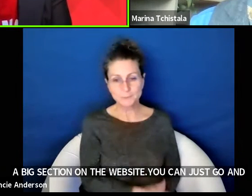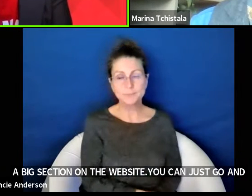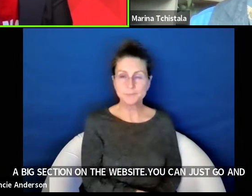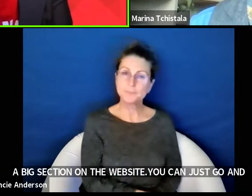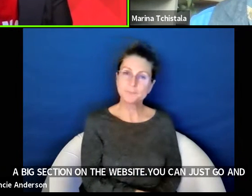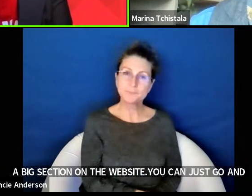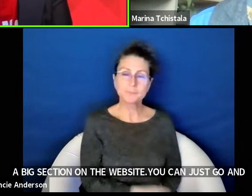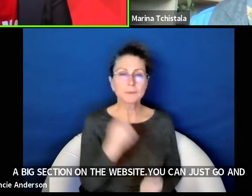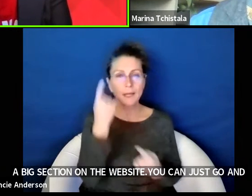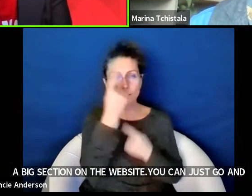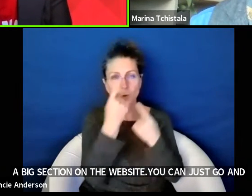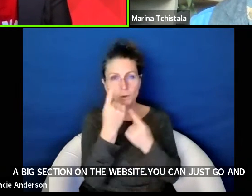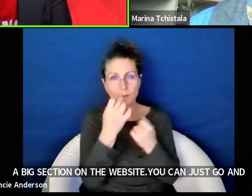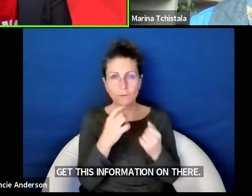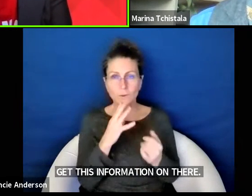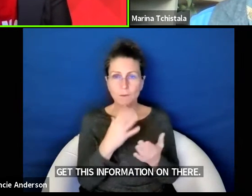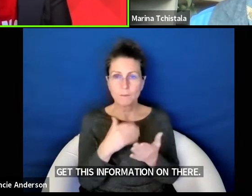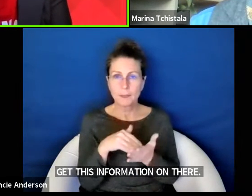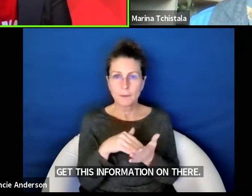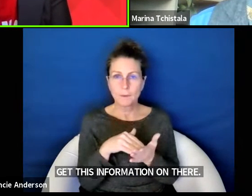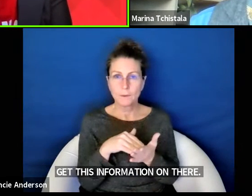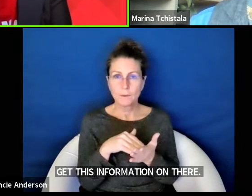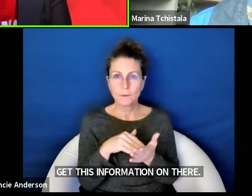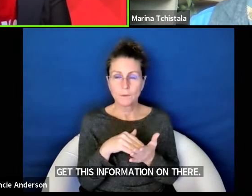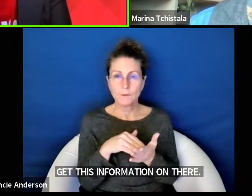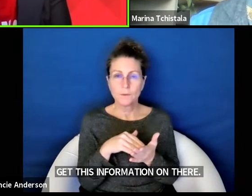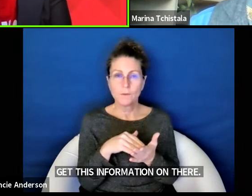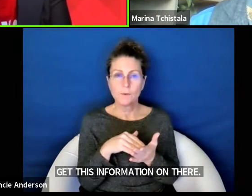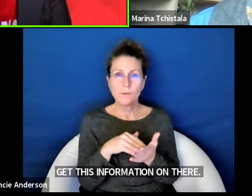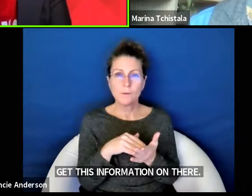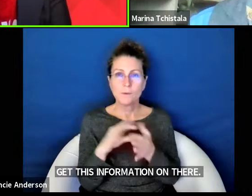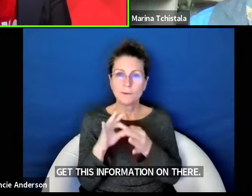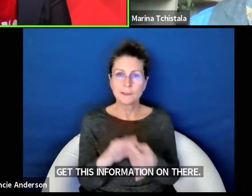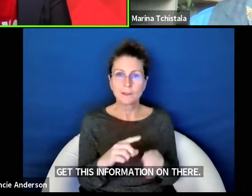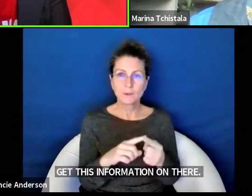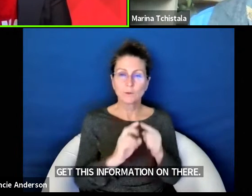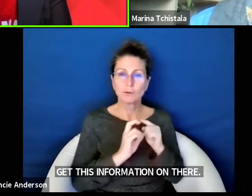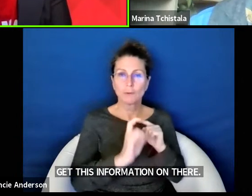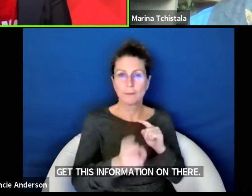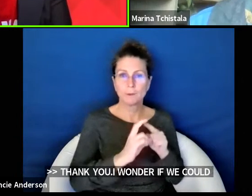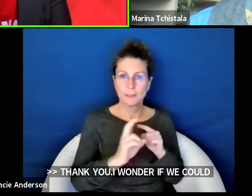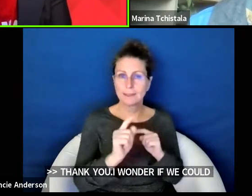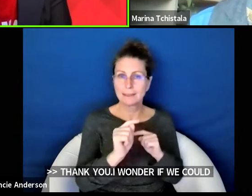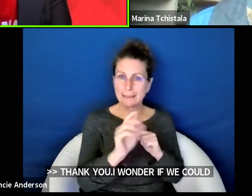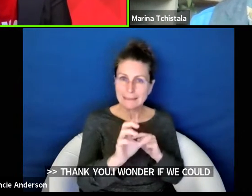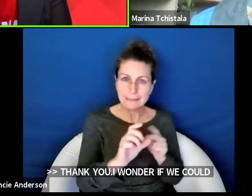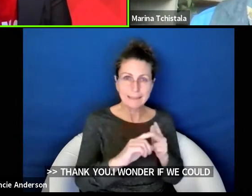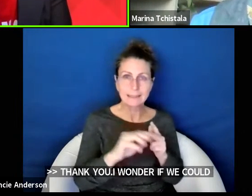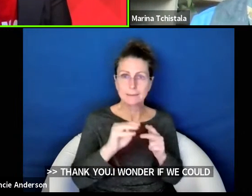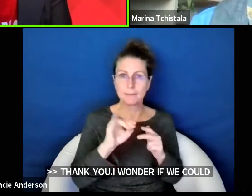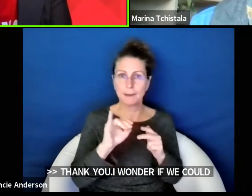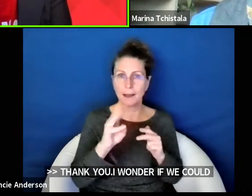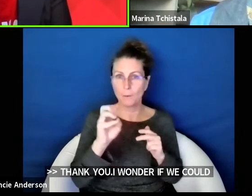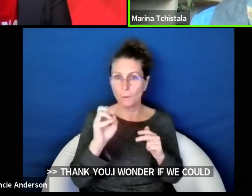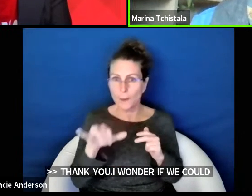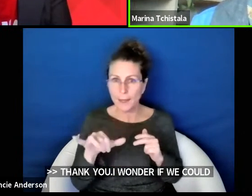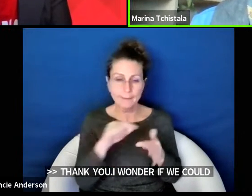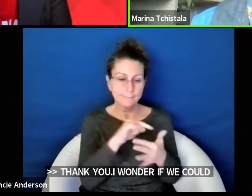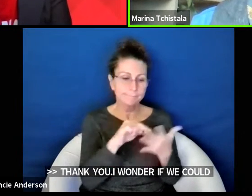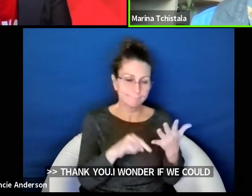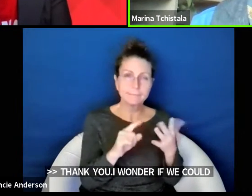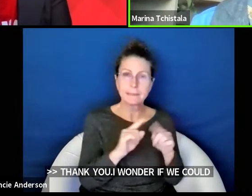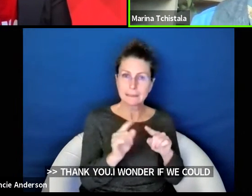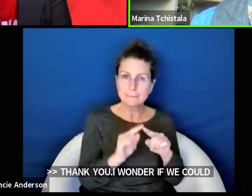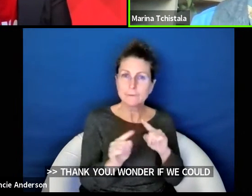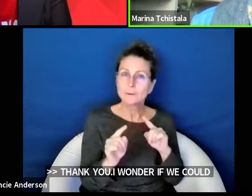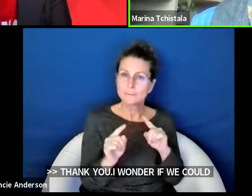wonder if we could revisit what you were saying around public transportation. We have a question from our audience that